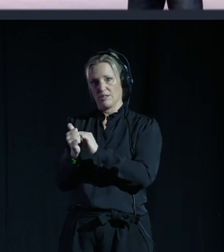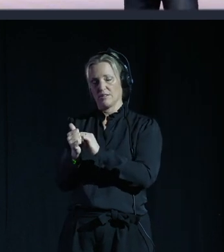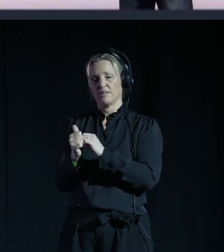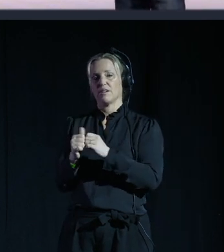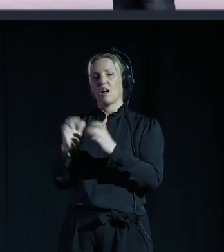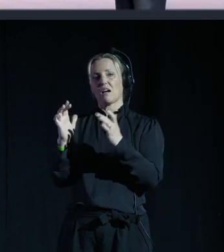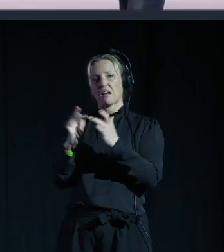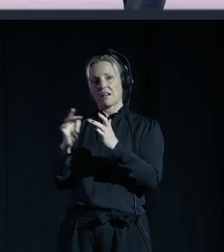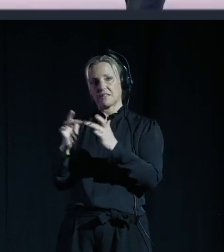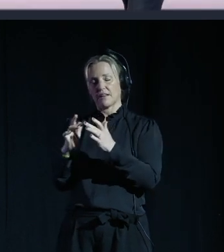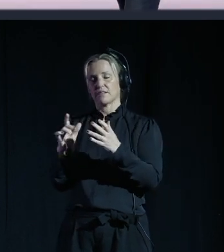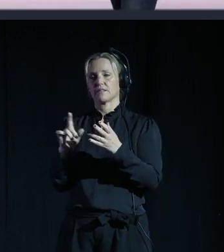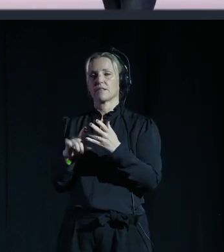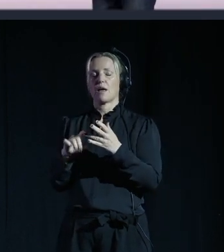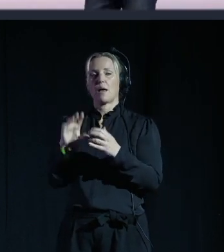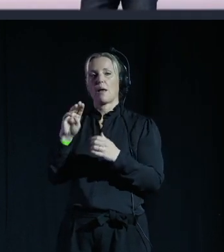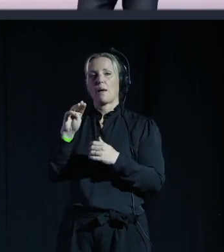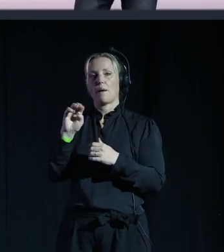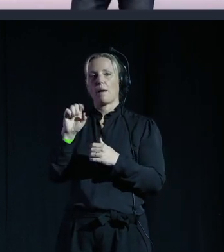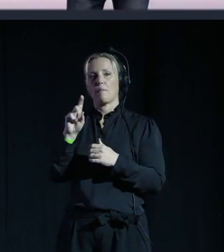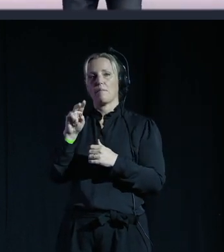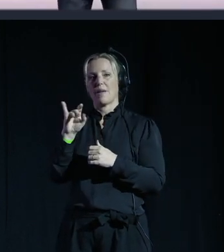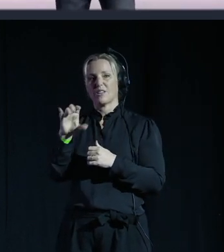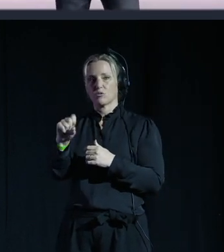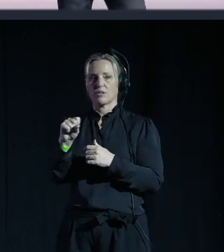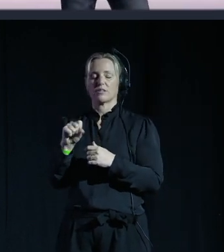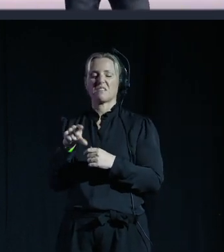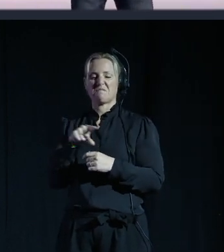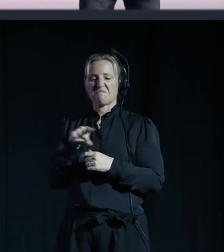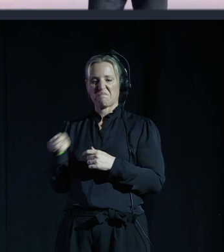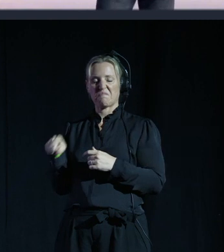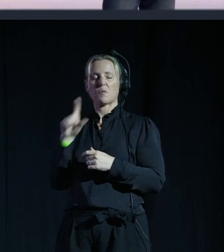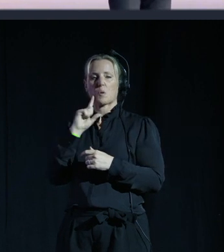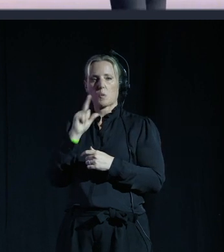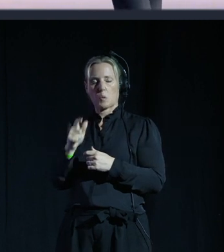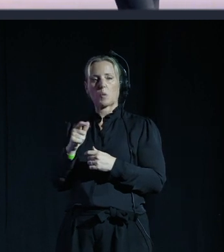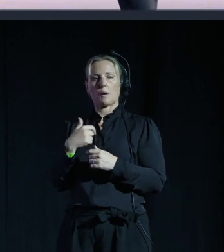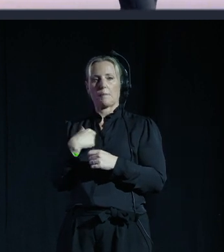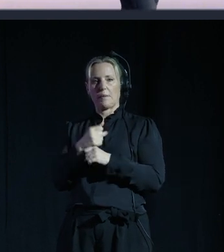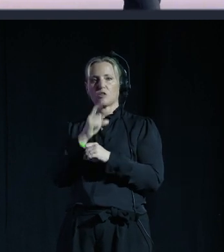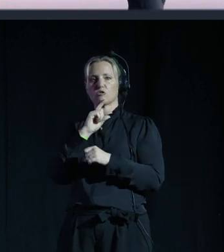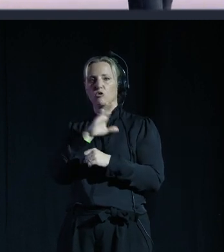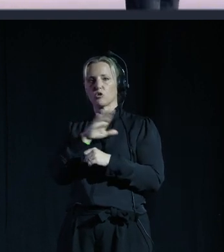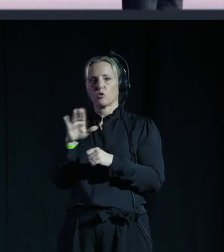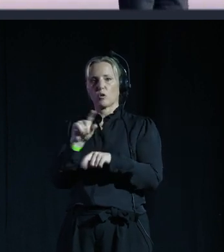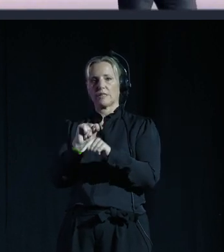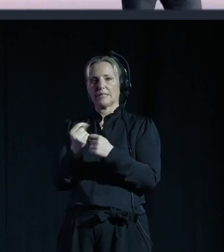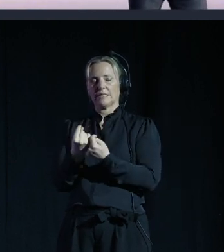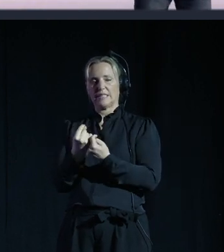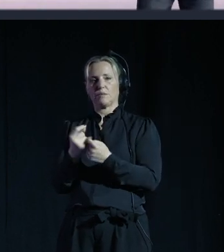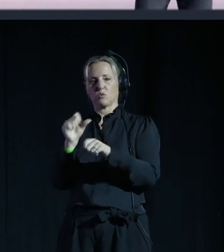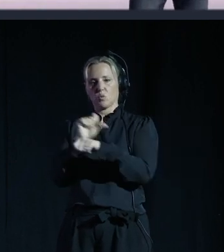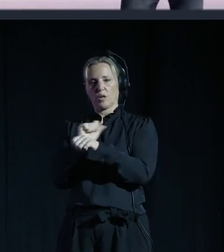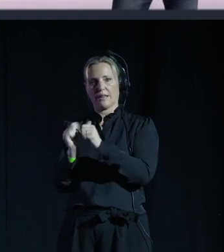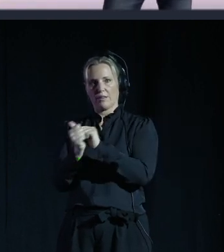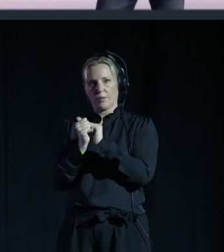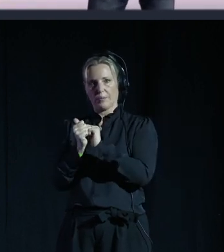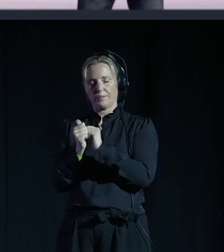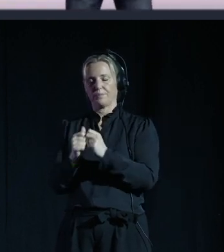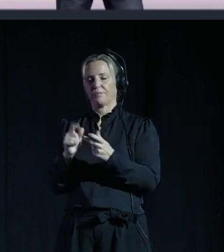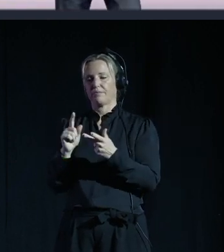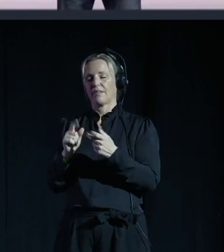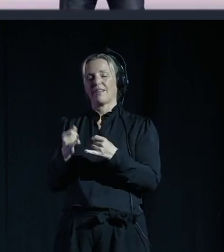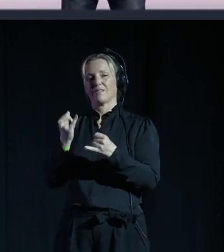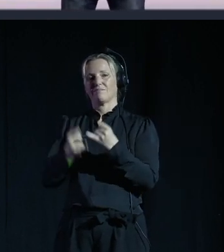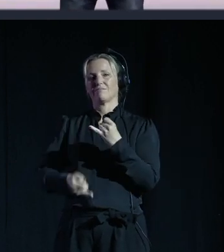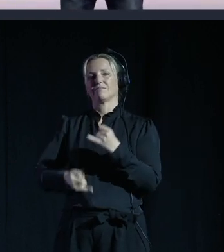about, build metrics. These are things that are going to help you make sure that your teams are collaborating well. And then finally, build for scale.